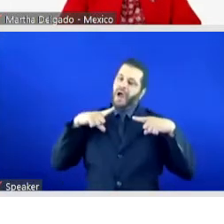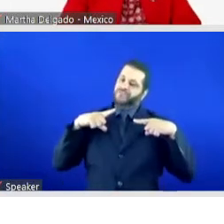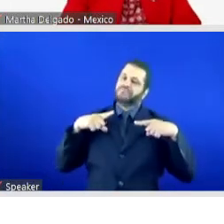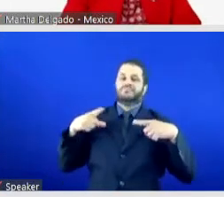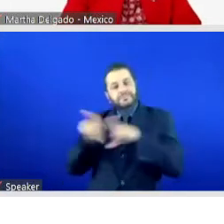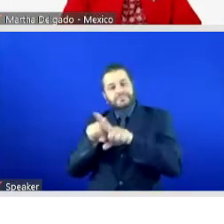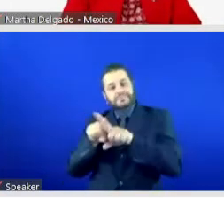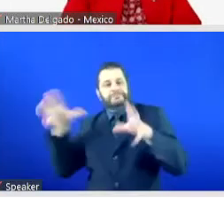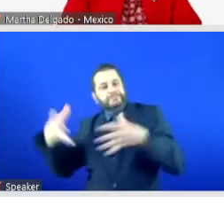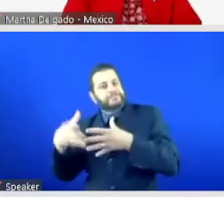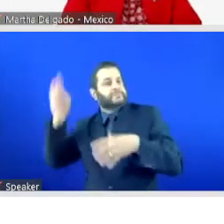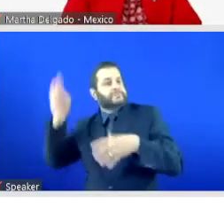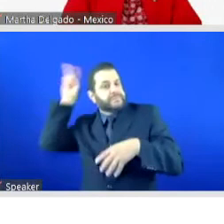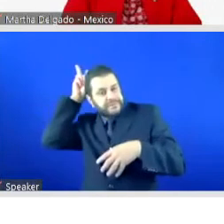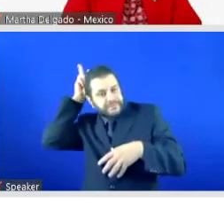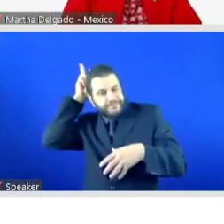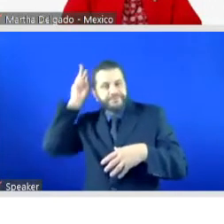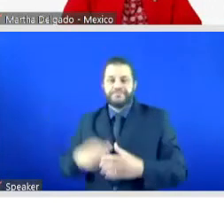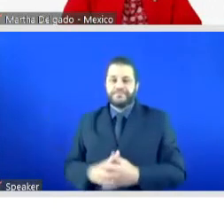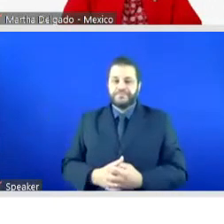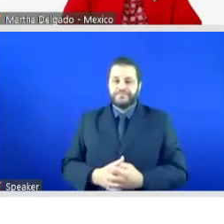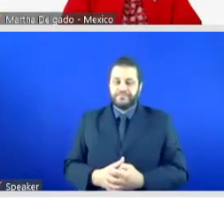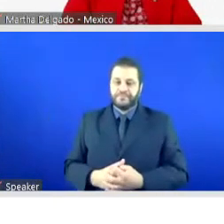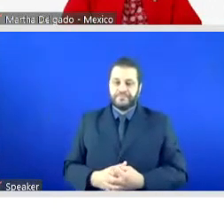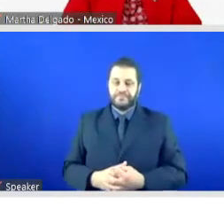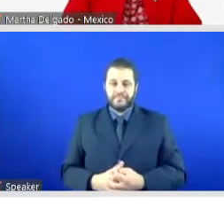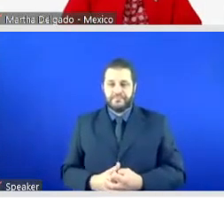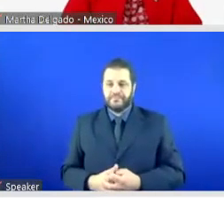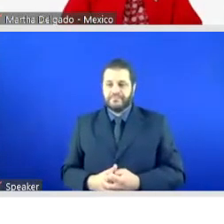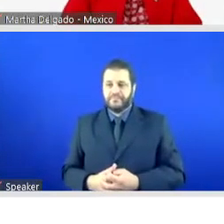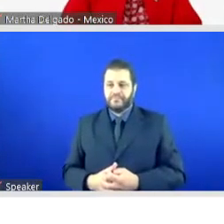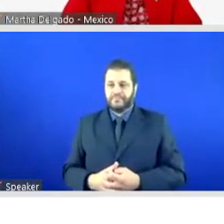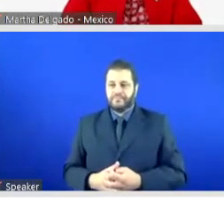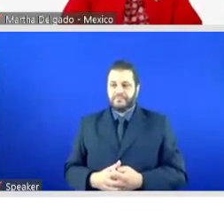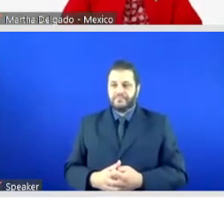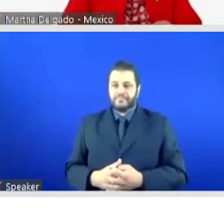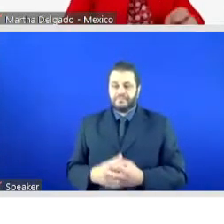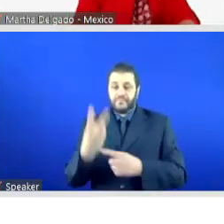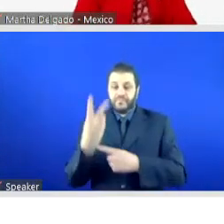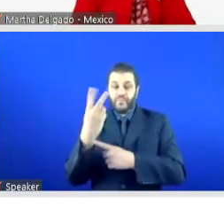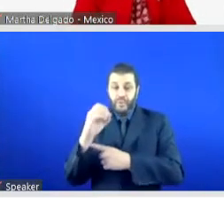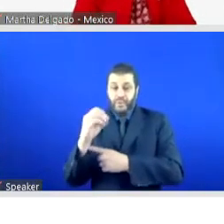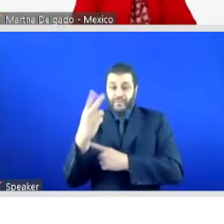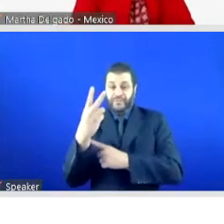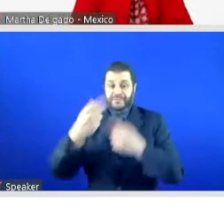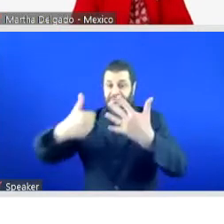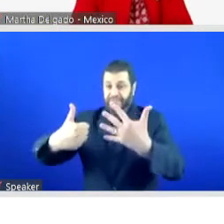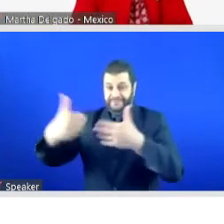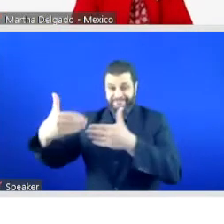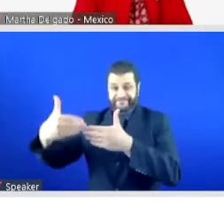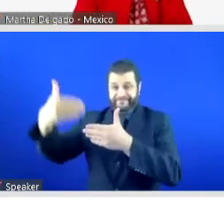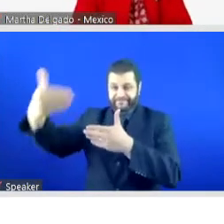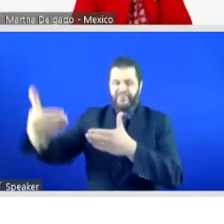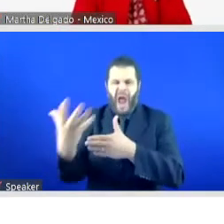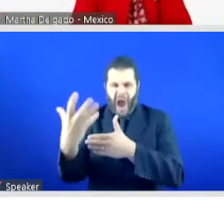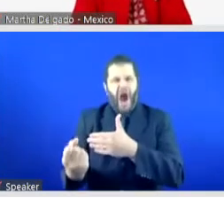sure that we work together as a team. Private governments, as Mary Robinson had said earlier, they must recognize the role